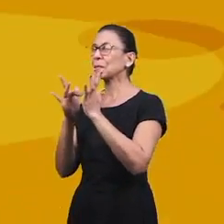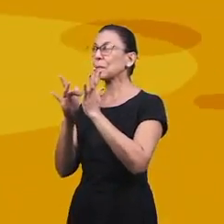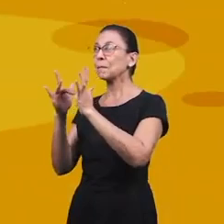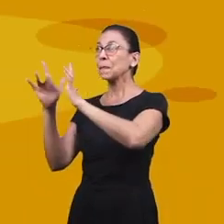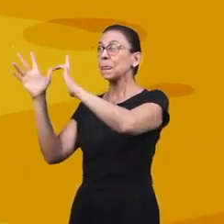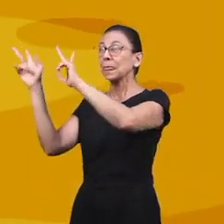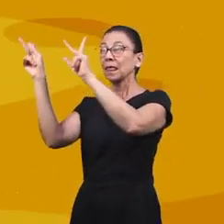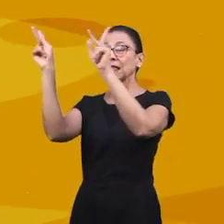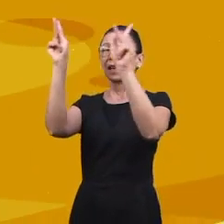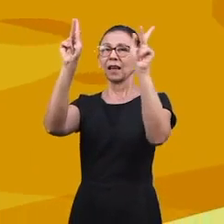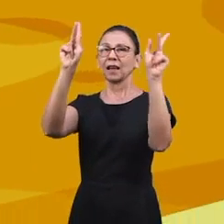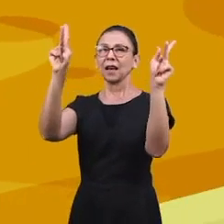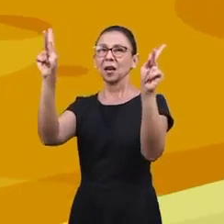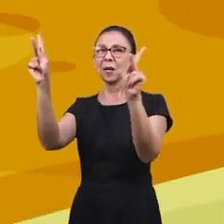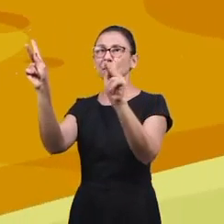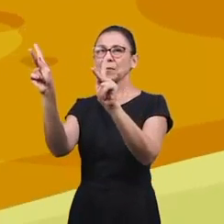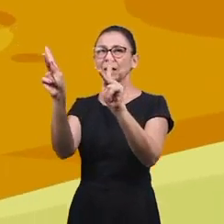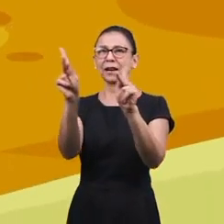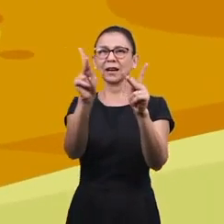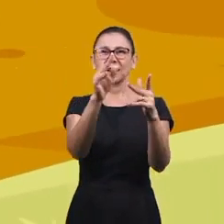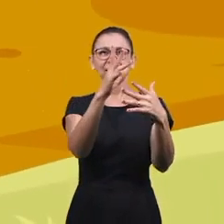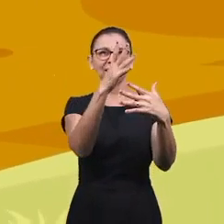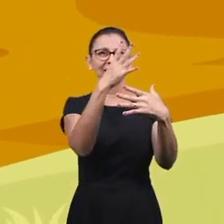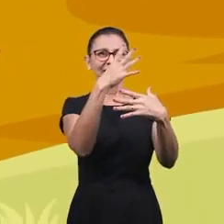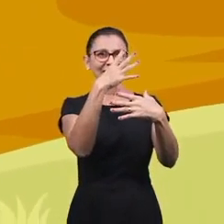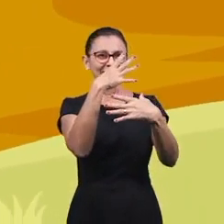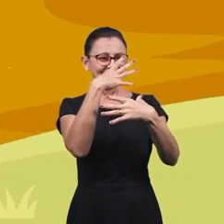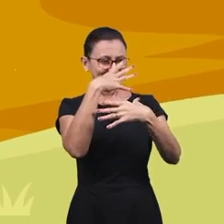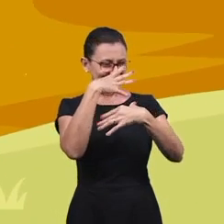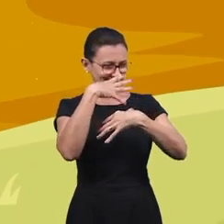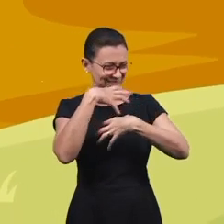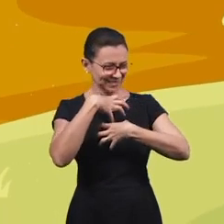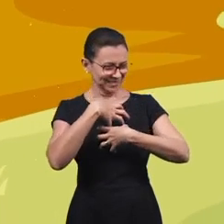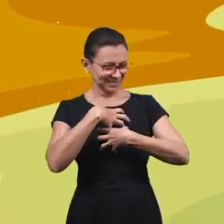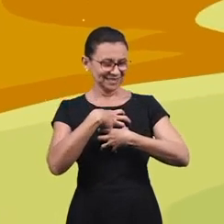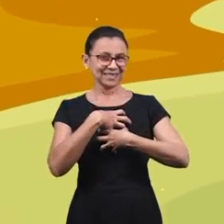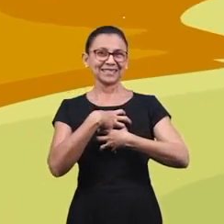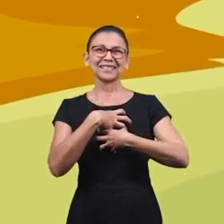His peace began to reign in me.